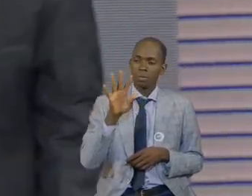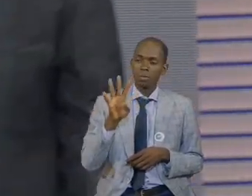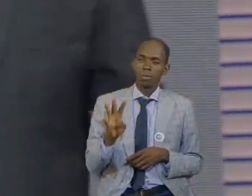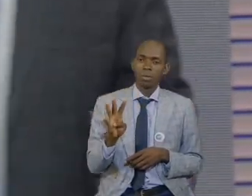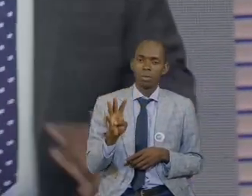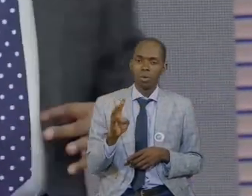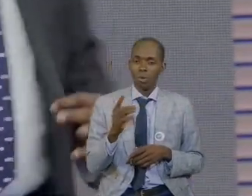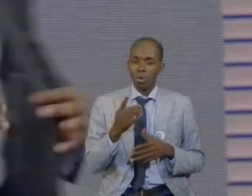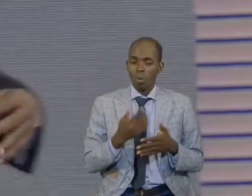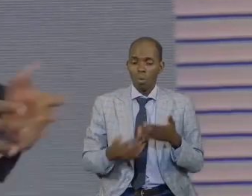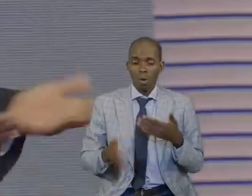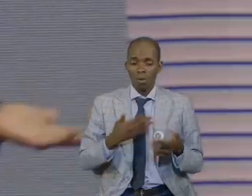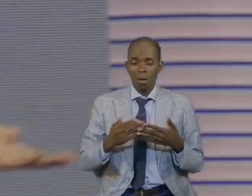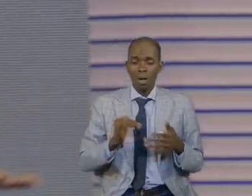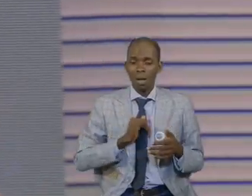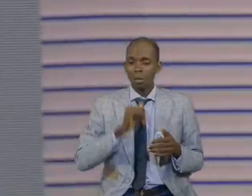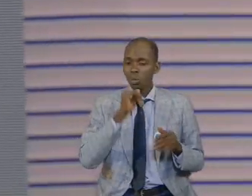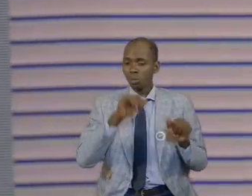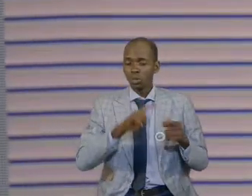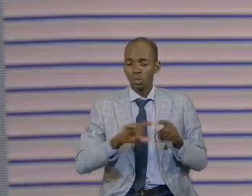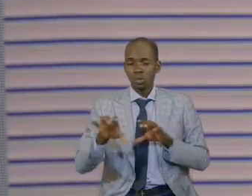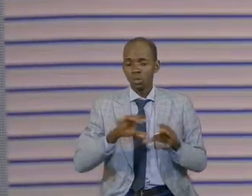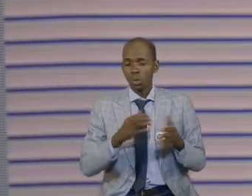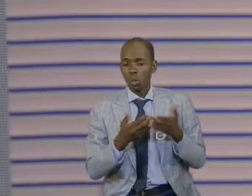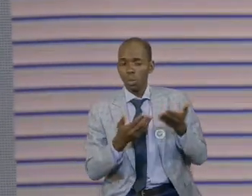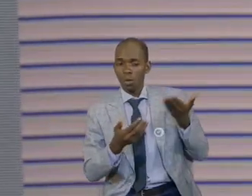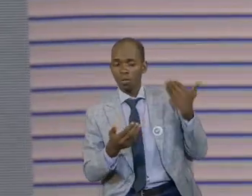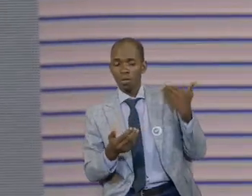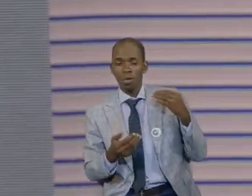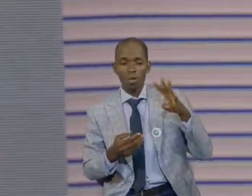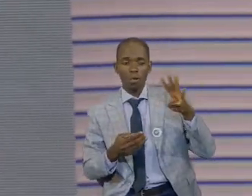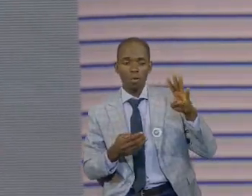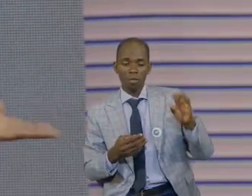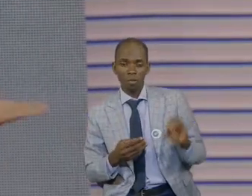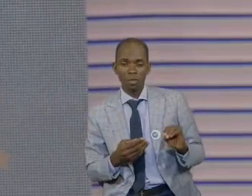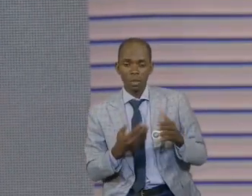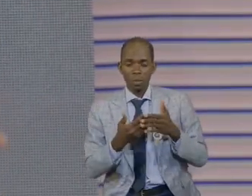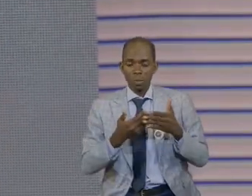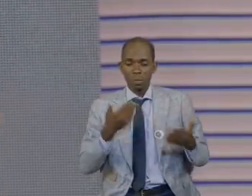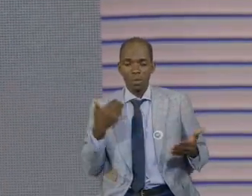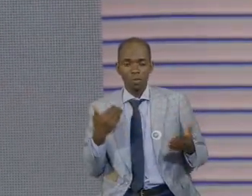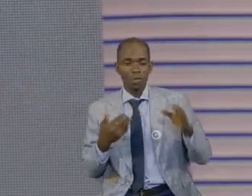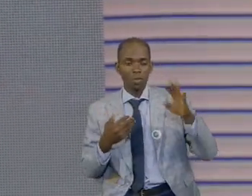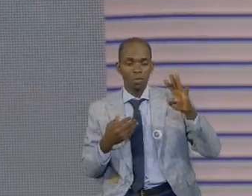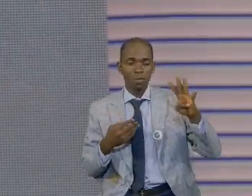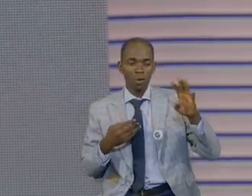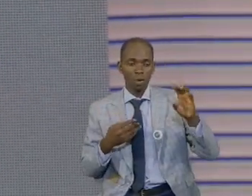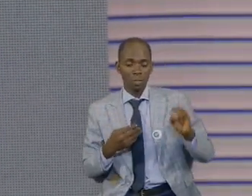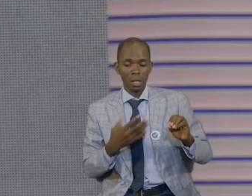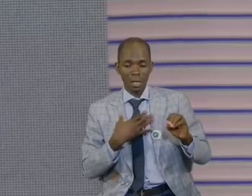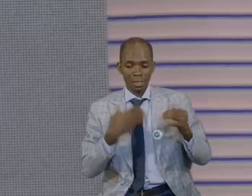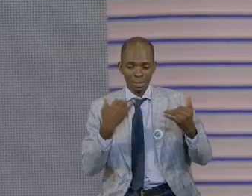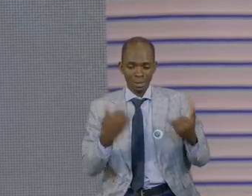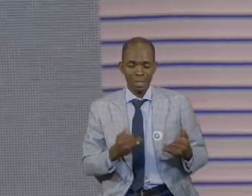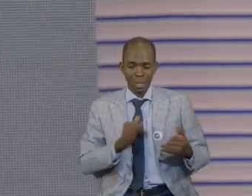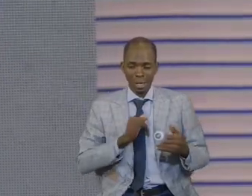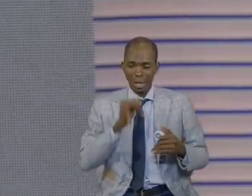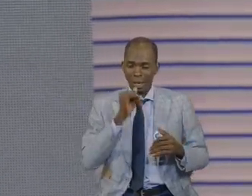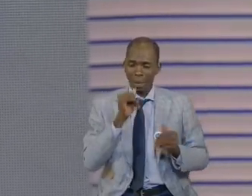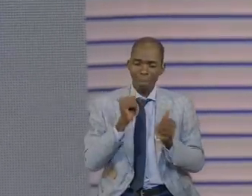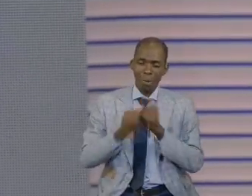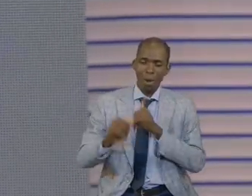I not done before the age of 40? Before the age of 40, and I am this old,